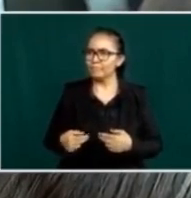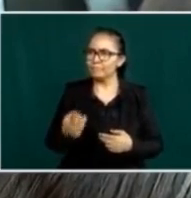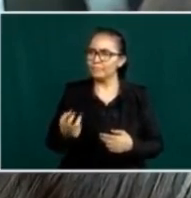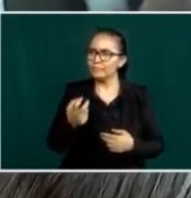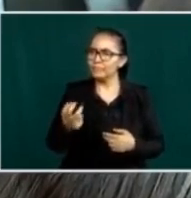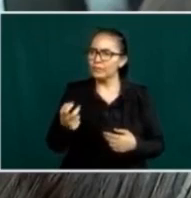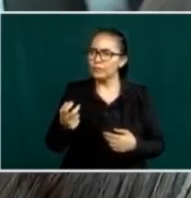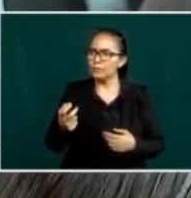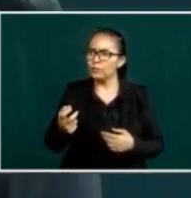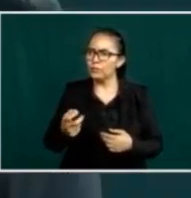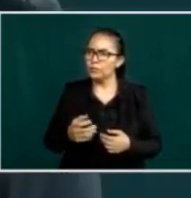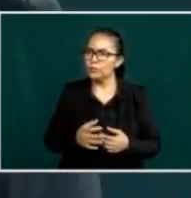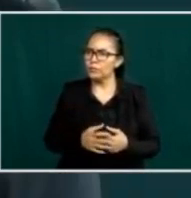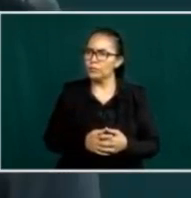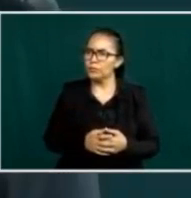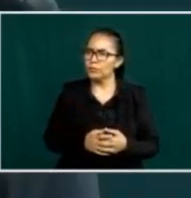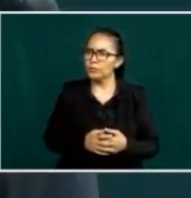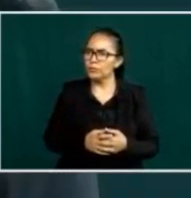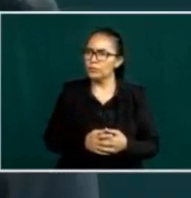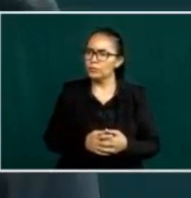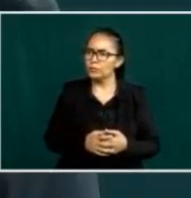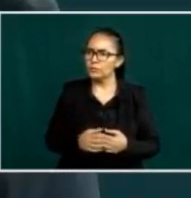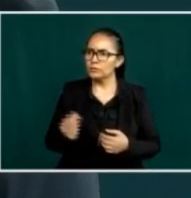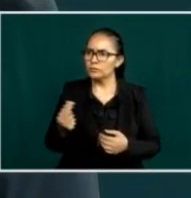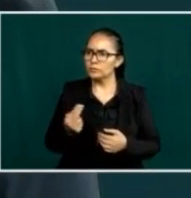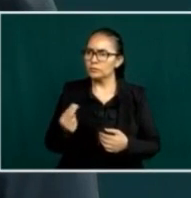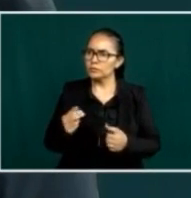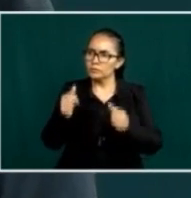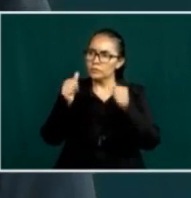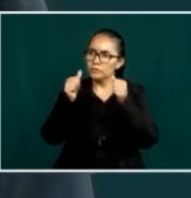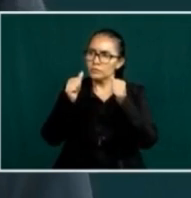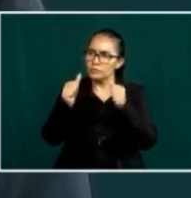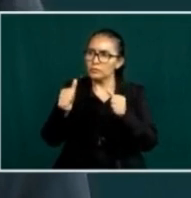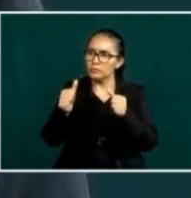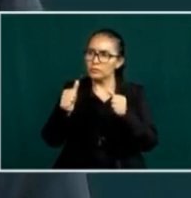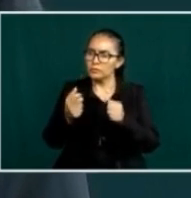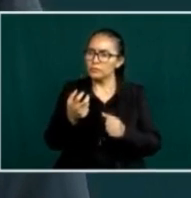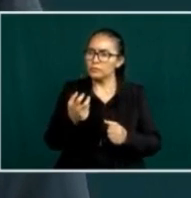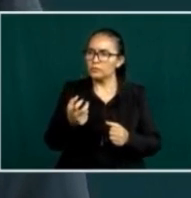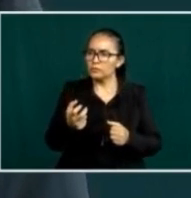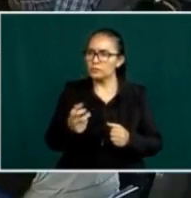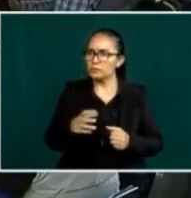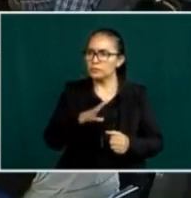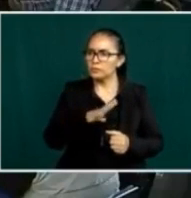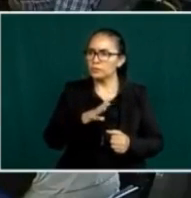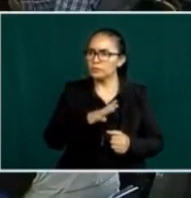with the problem with certification on the lands.